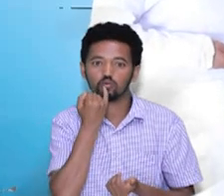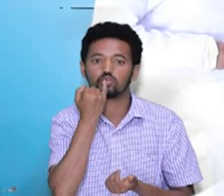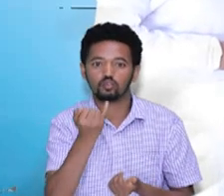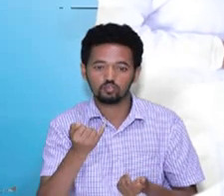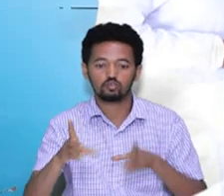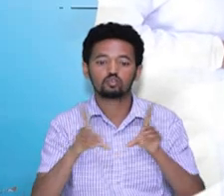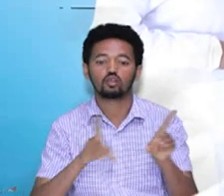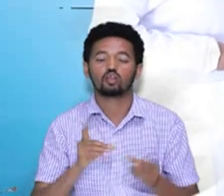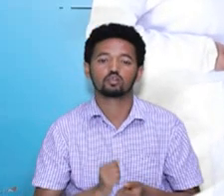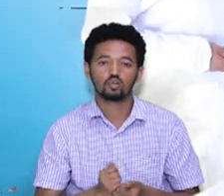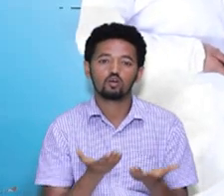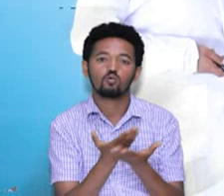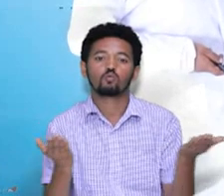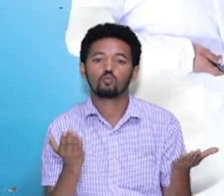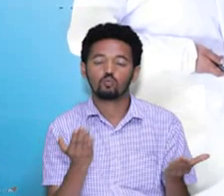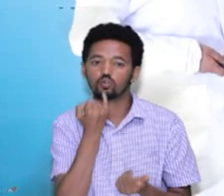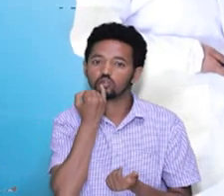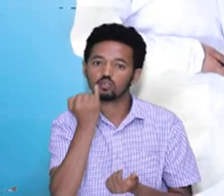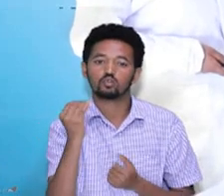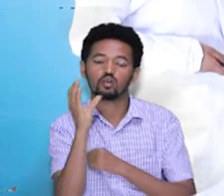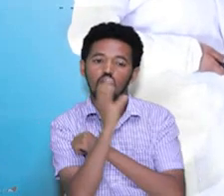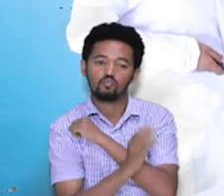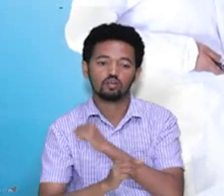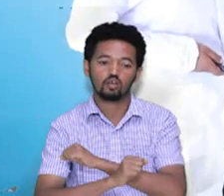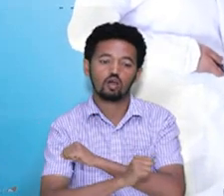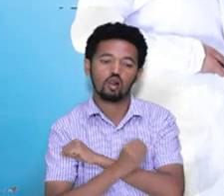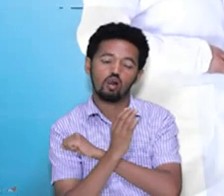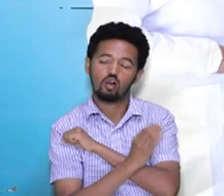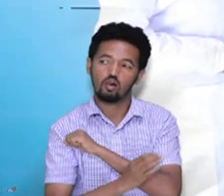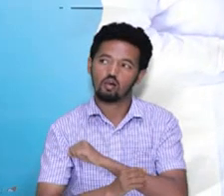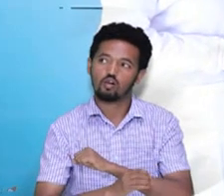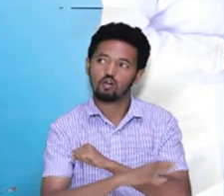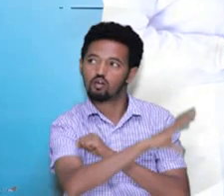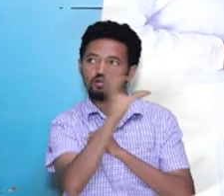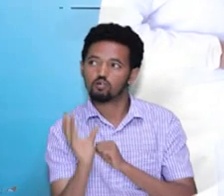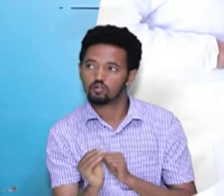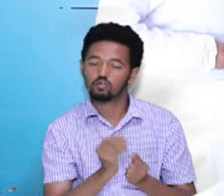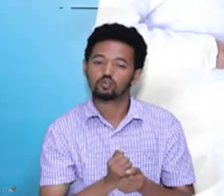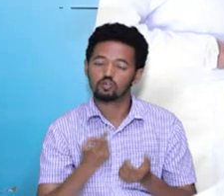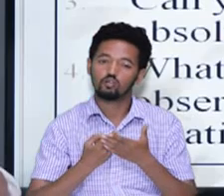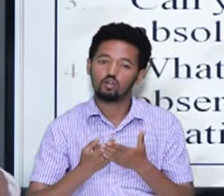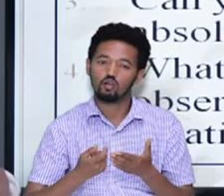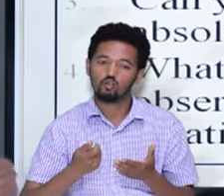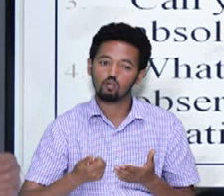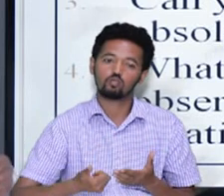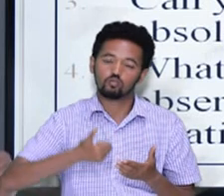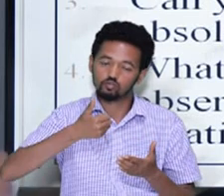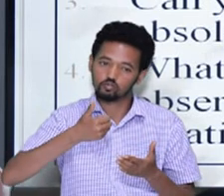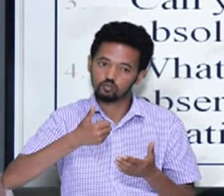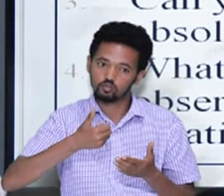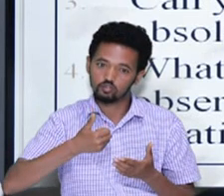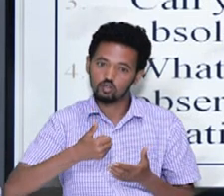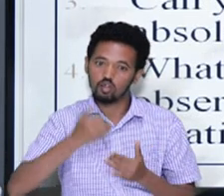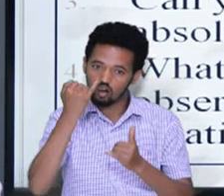described? Where is Africa located? Can you state the relative and absolute location of Africa? And